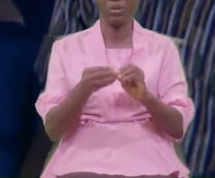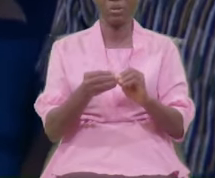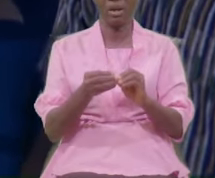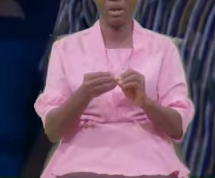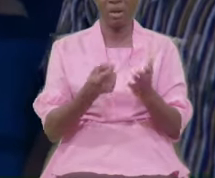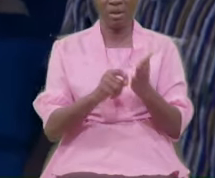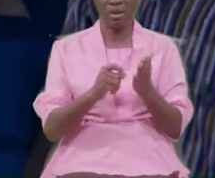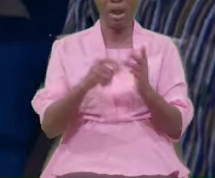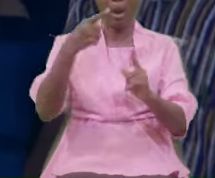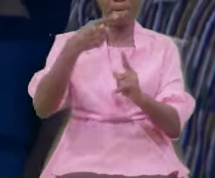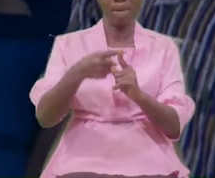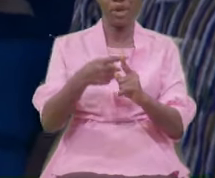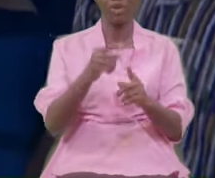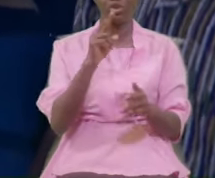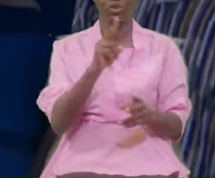234